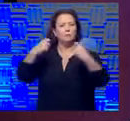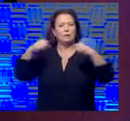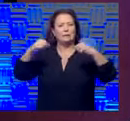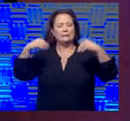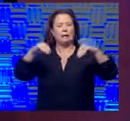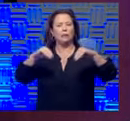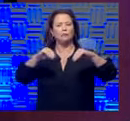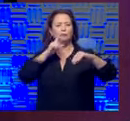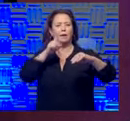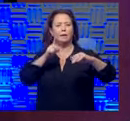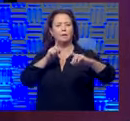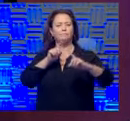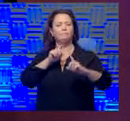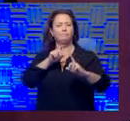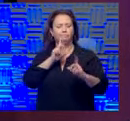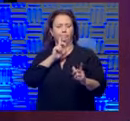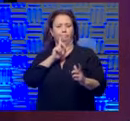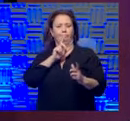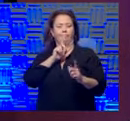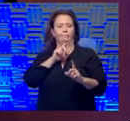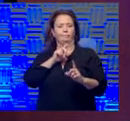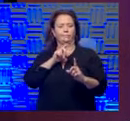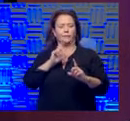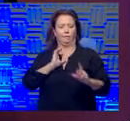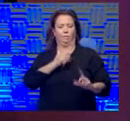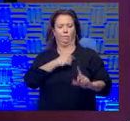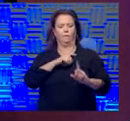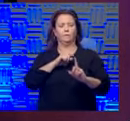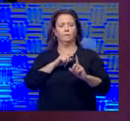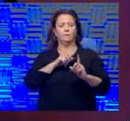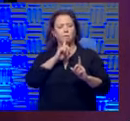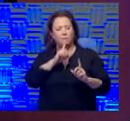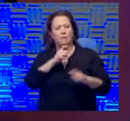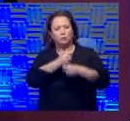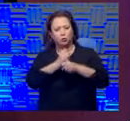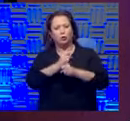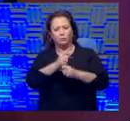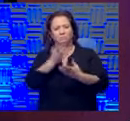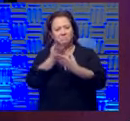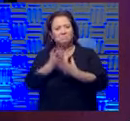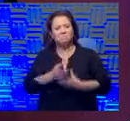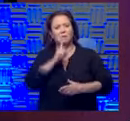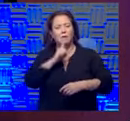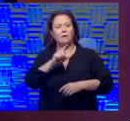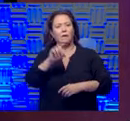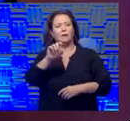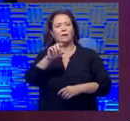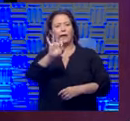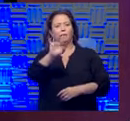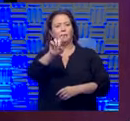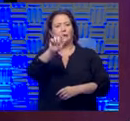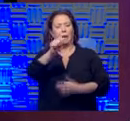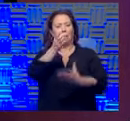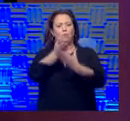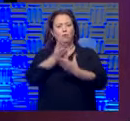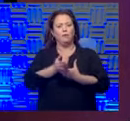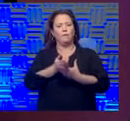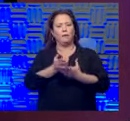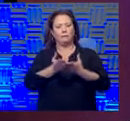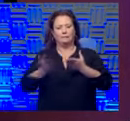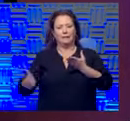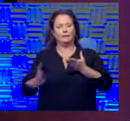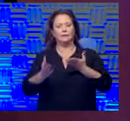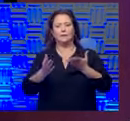consumer really wants to read the fine print, make sure there's FDA approval or emergency use authorization, because